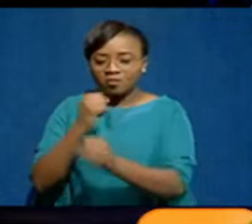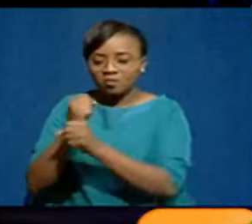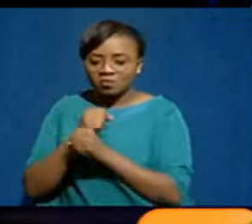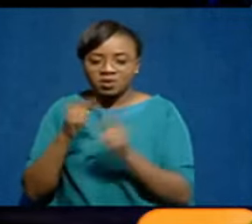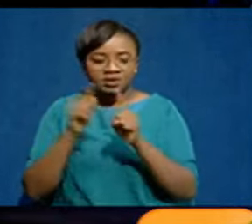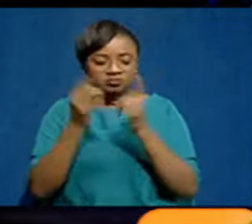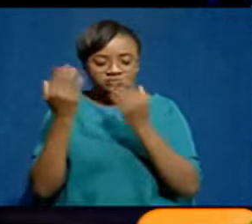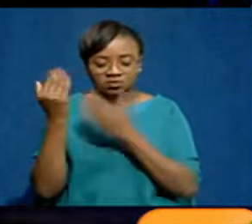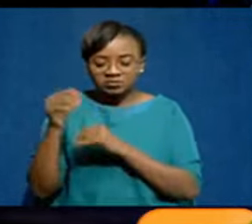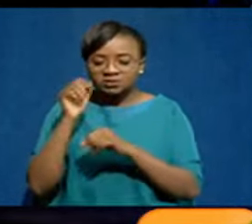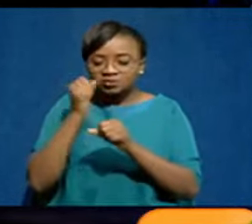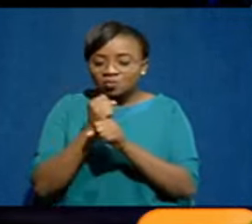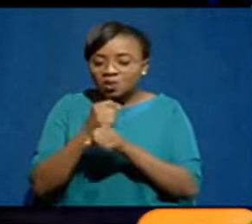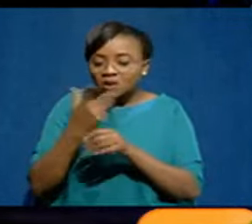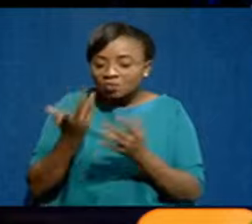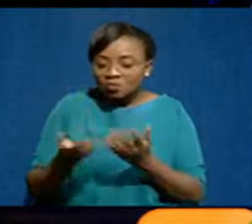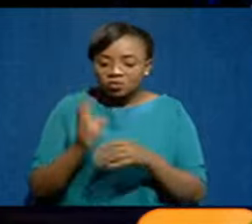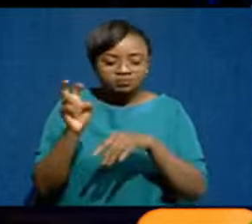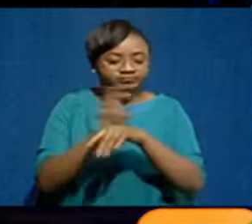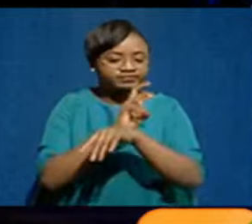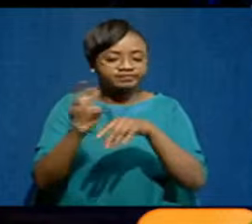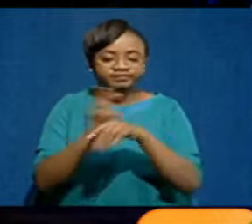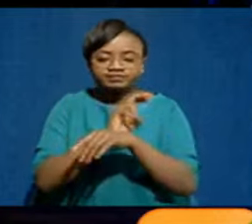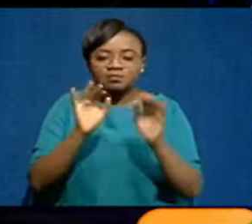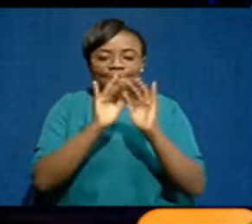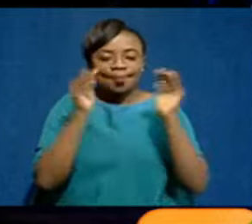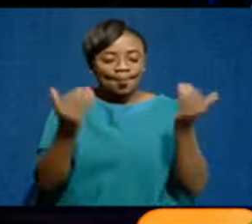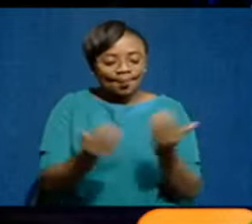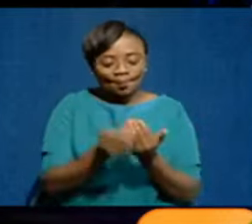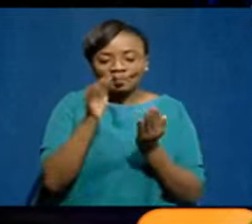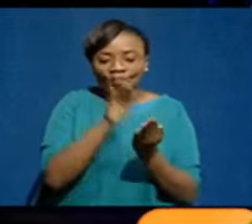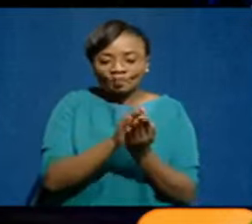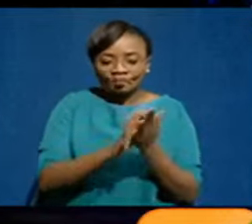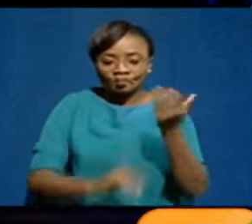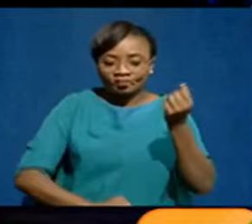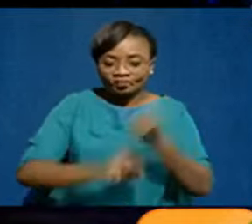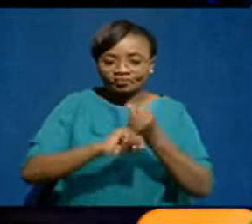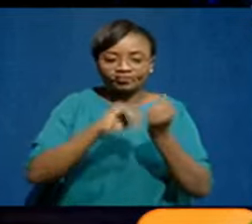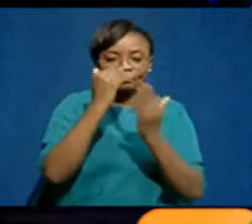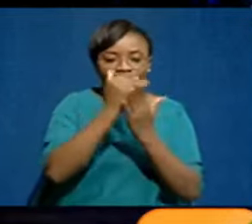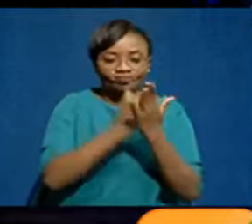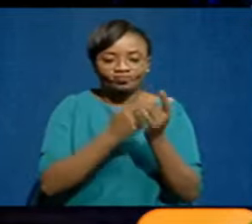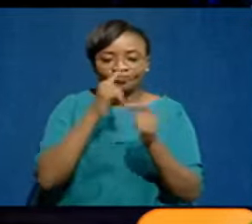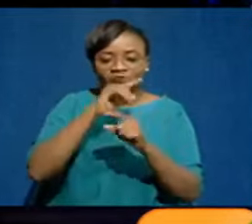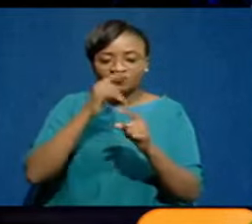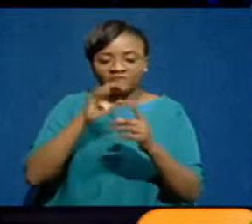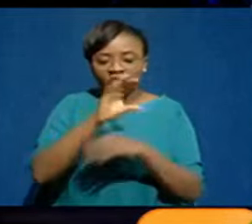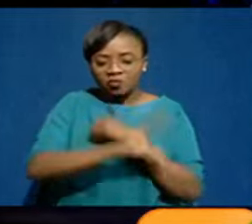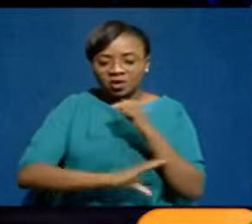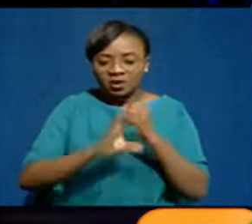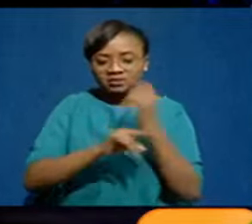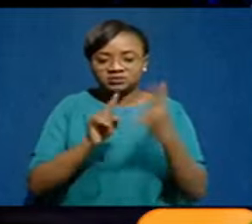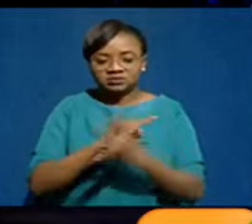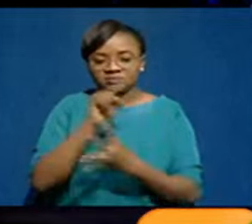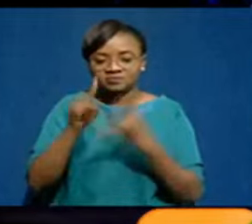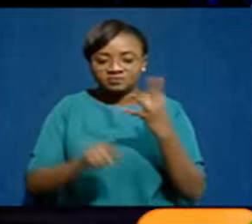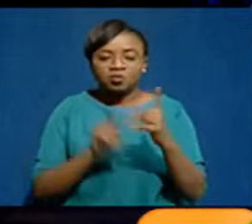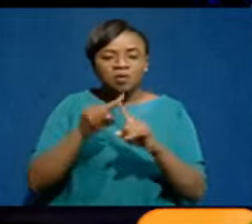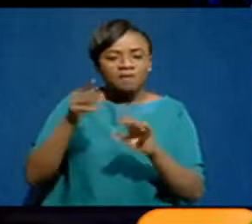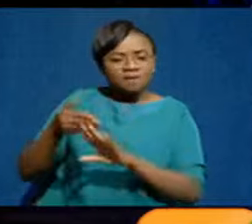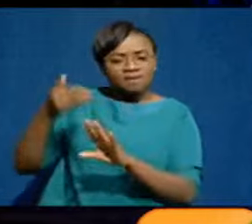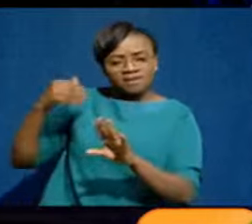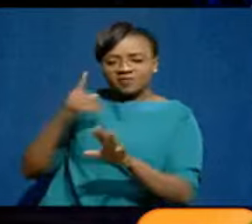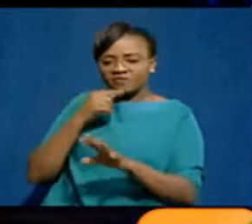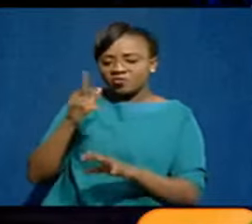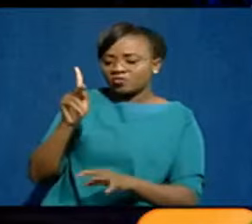to oversee the design and implementation of the World Bank support program for four countries. Fan takes over from Keith Hansen, who